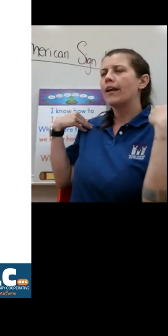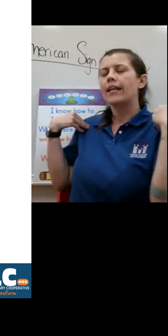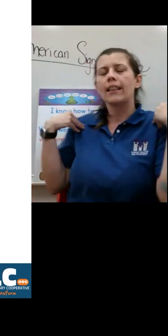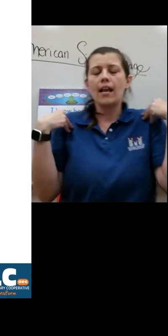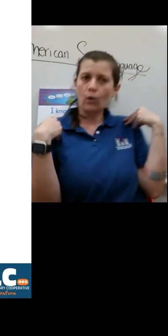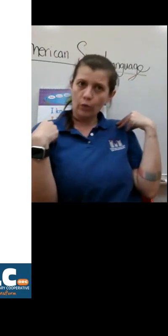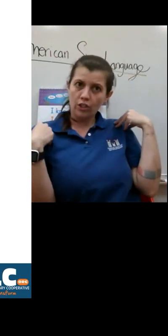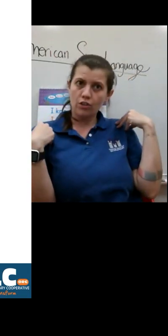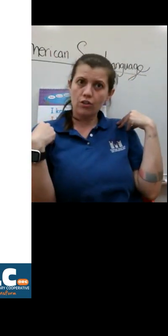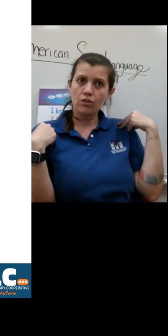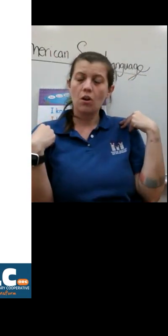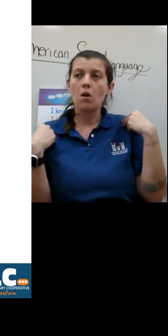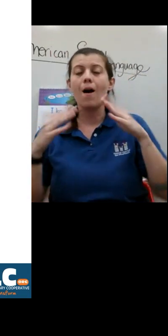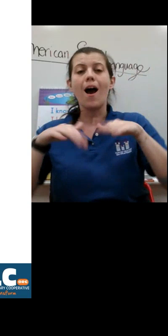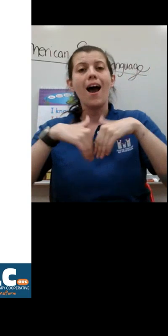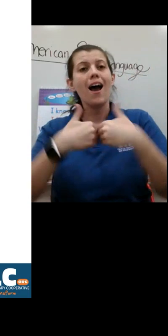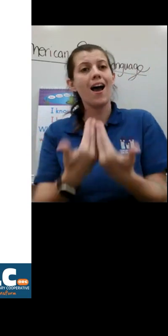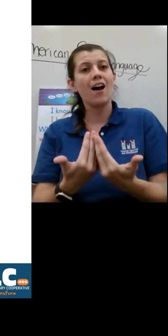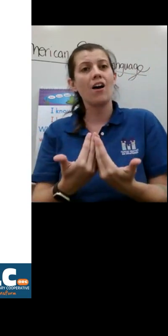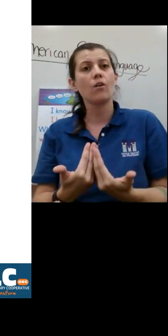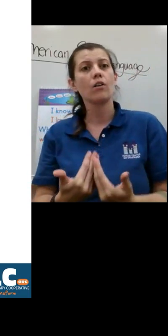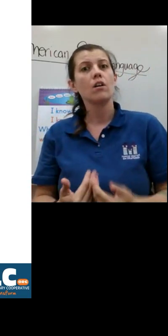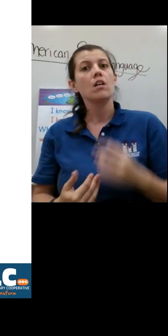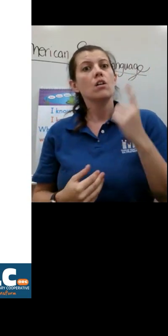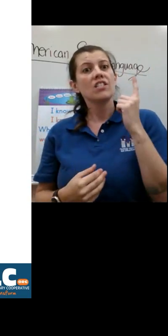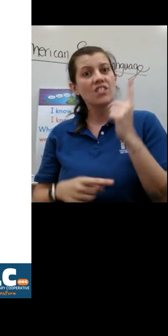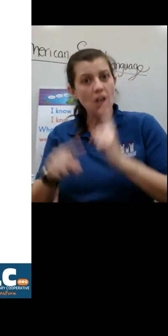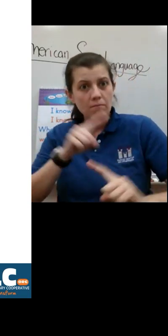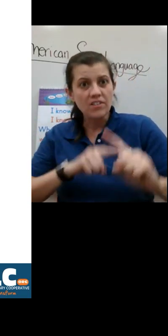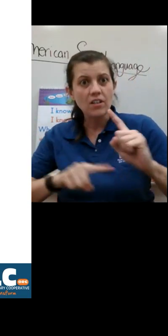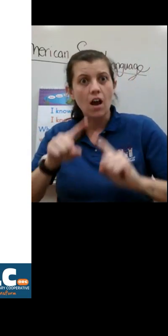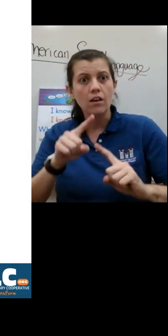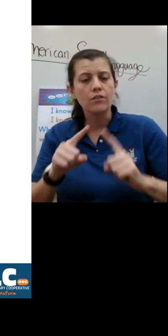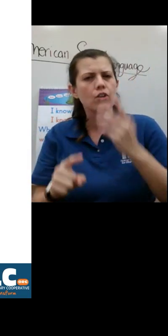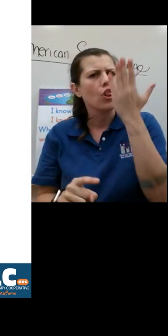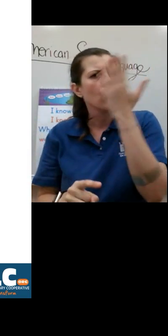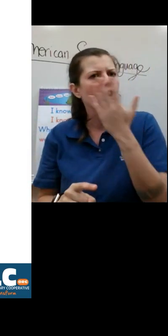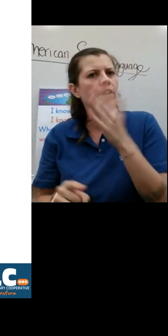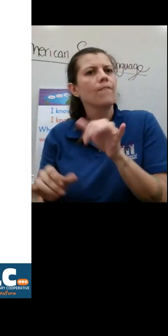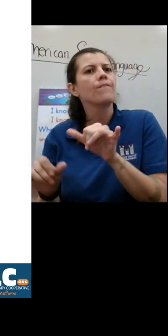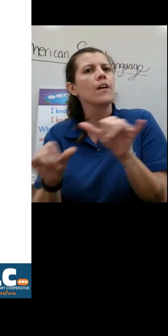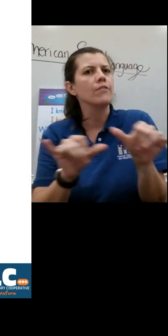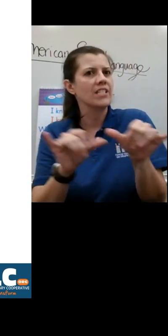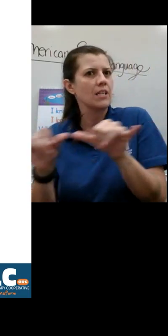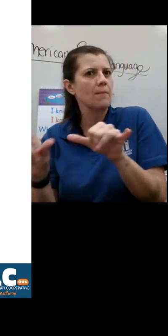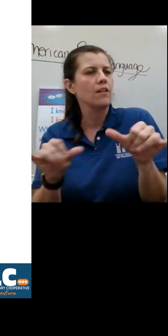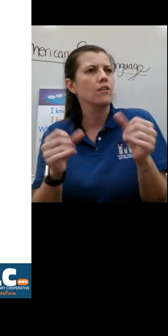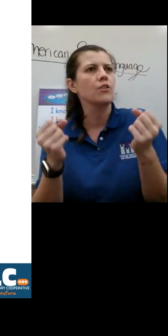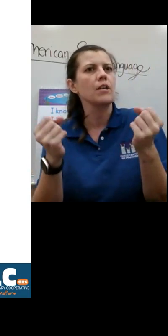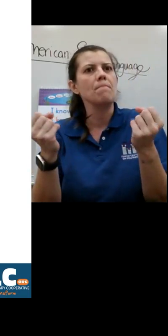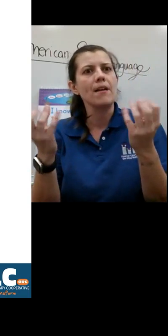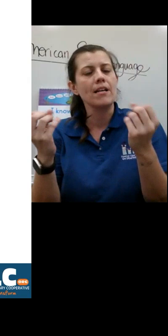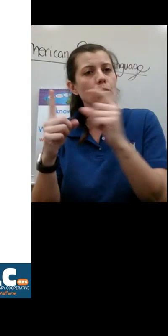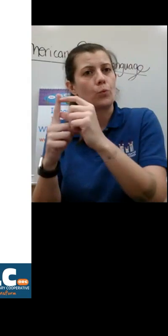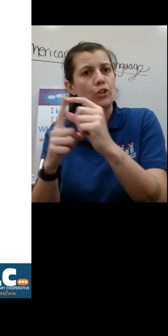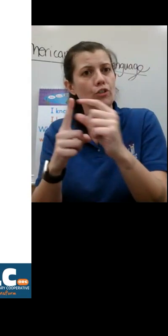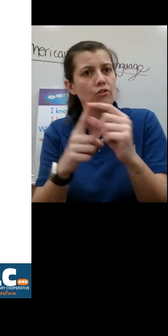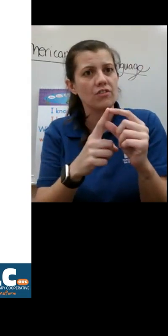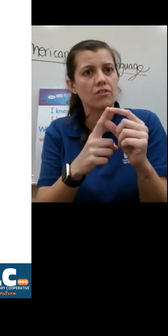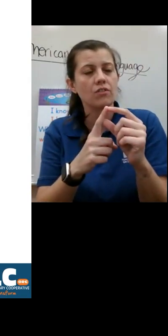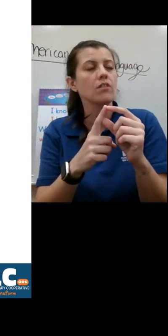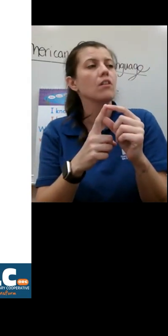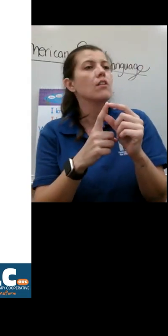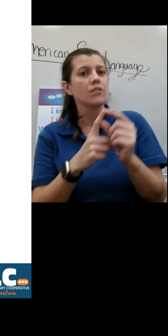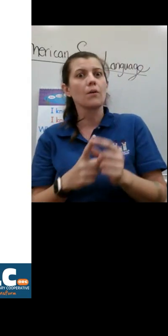about body language, about how some sounds look very similar in